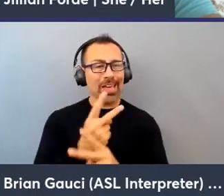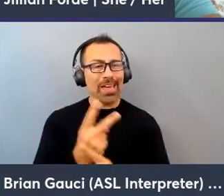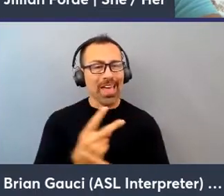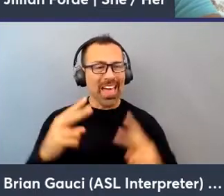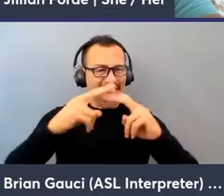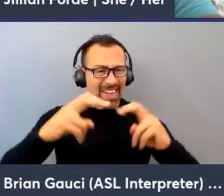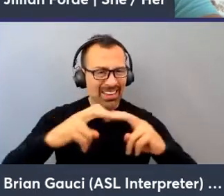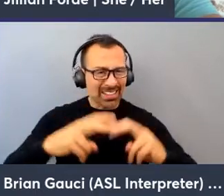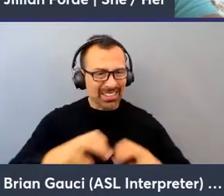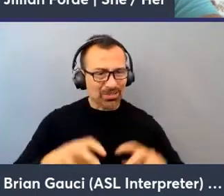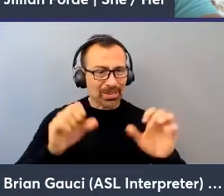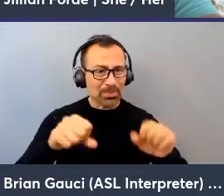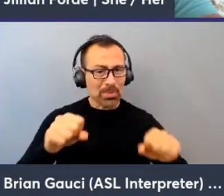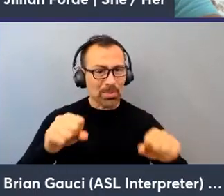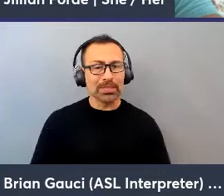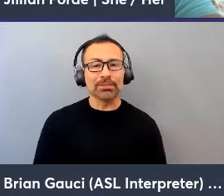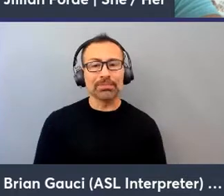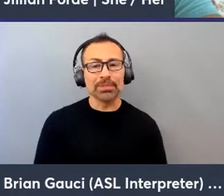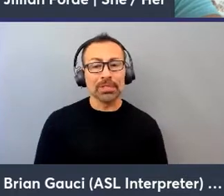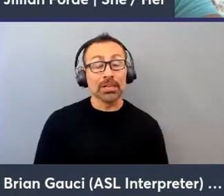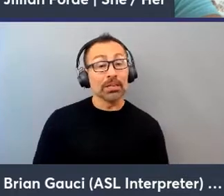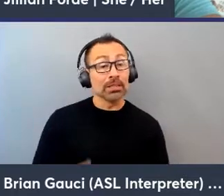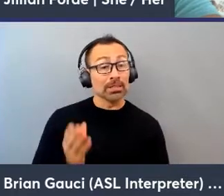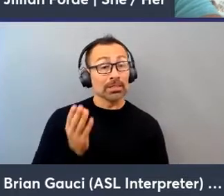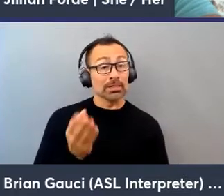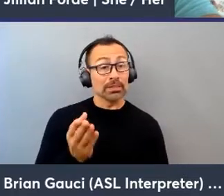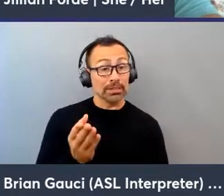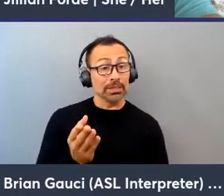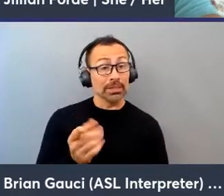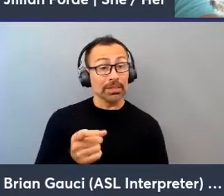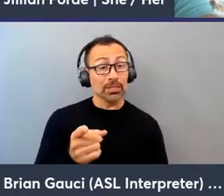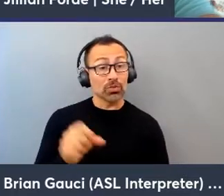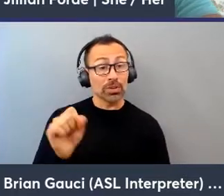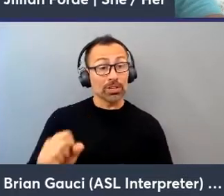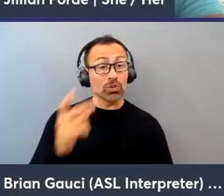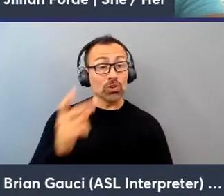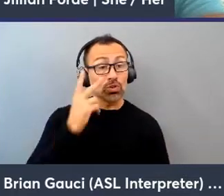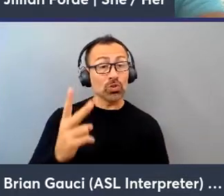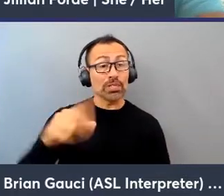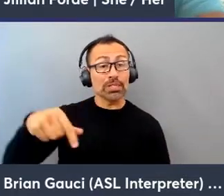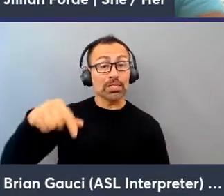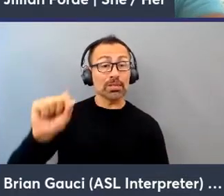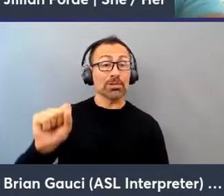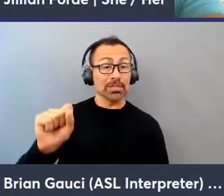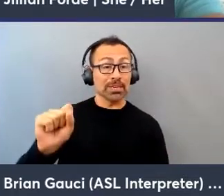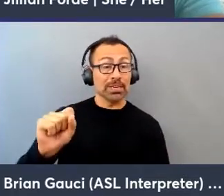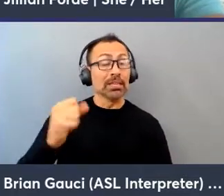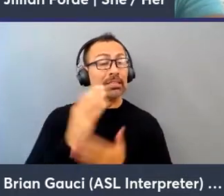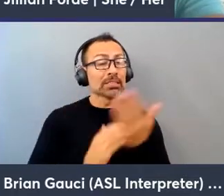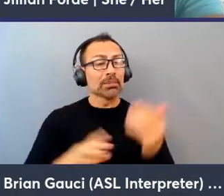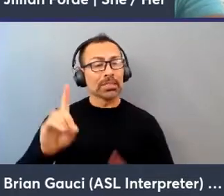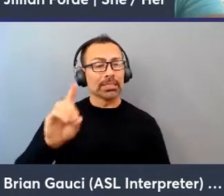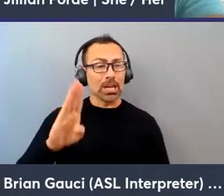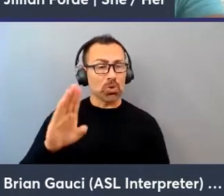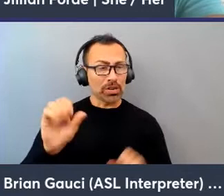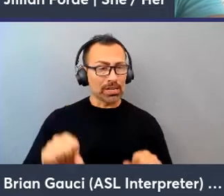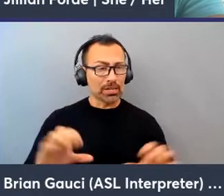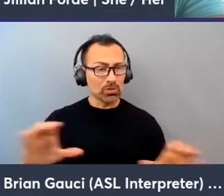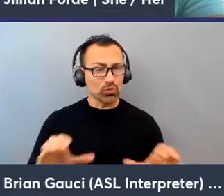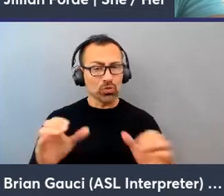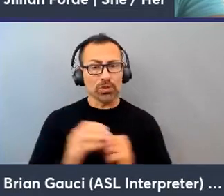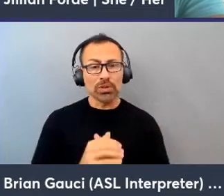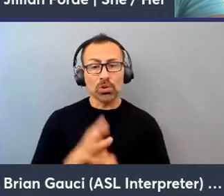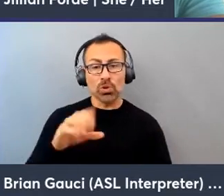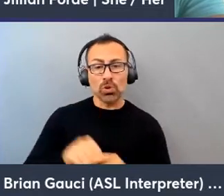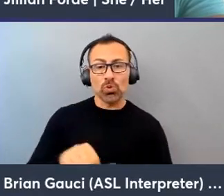So in the screen, you basically can see like QuickSight's some of the dashboard that QuickSight can do. In that